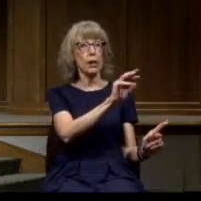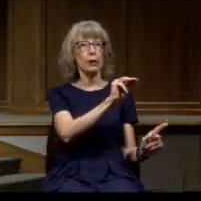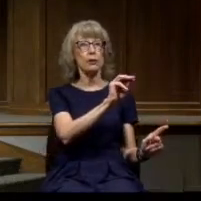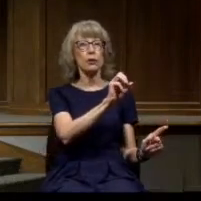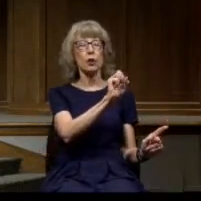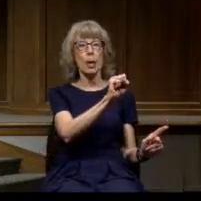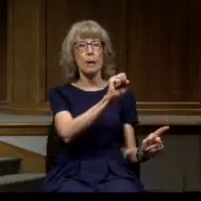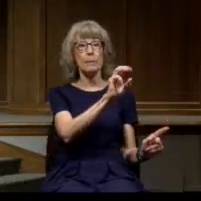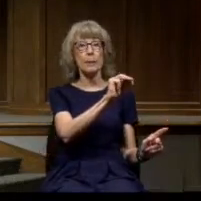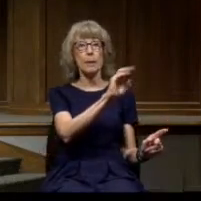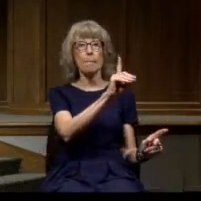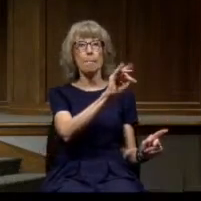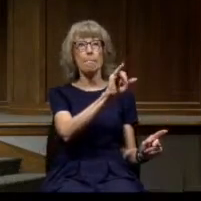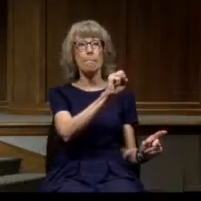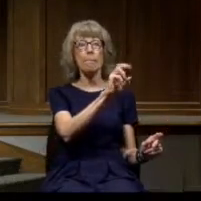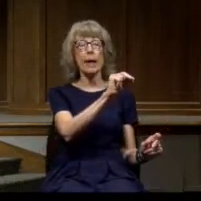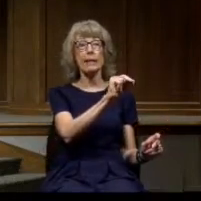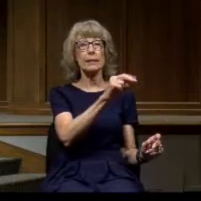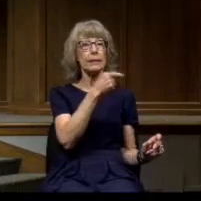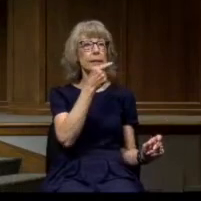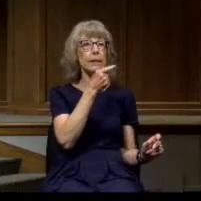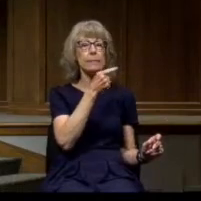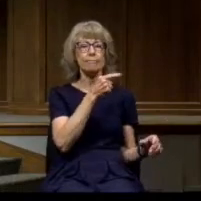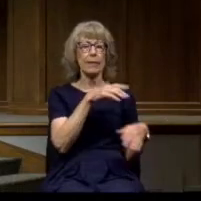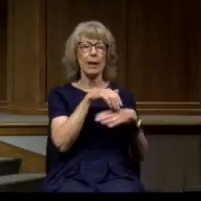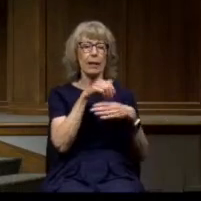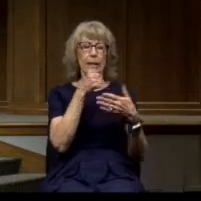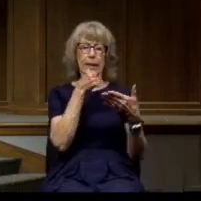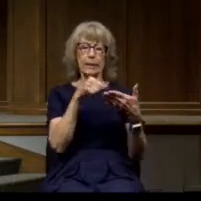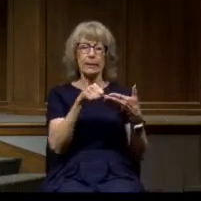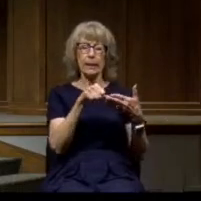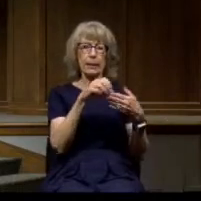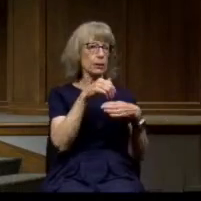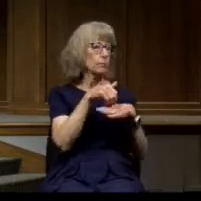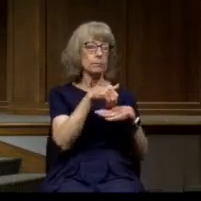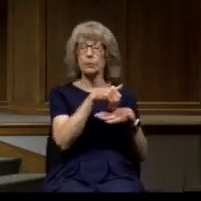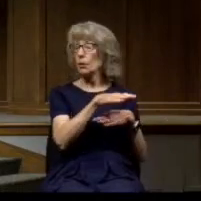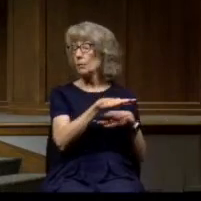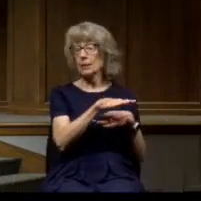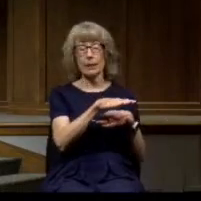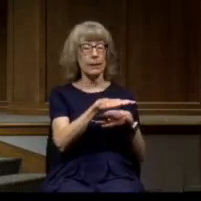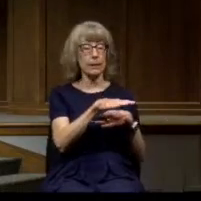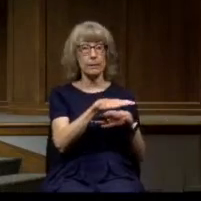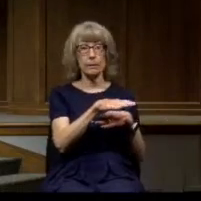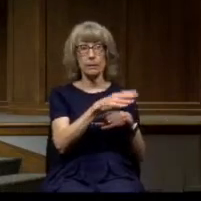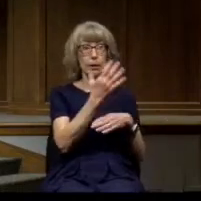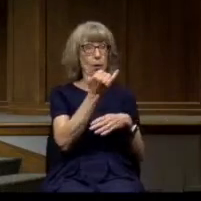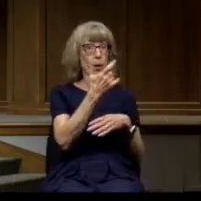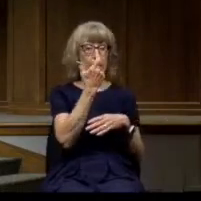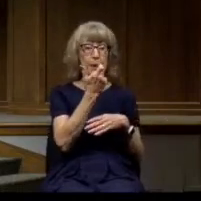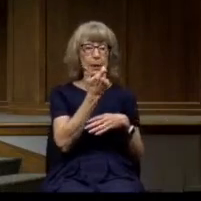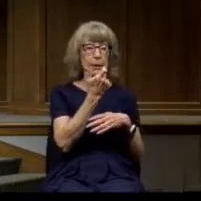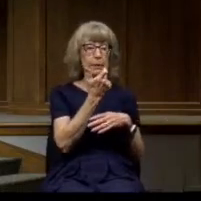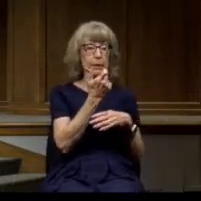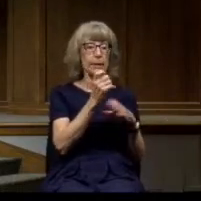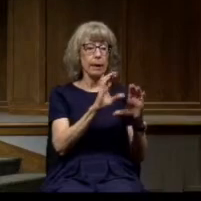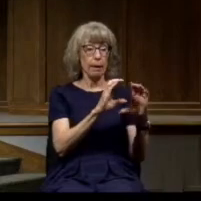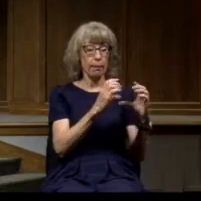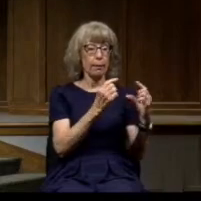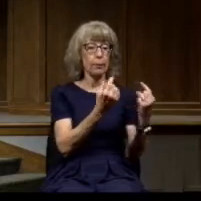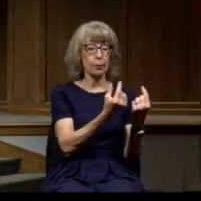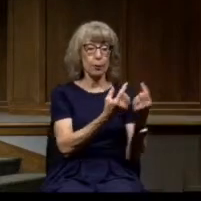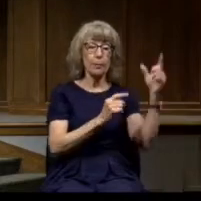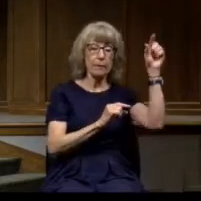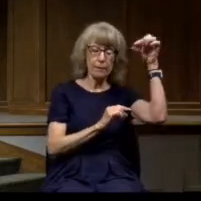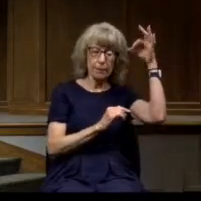letter. Because people in our political party are going to think that it's too conciliatory. And they're going to think that